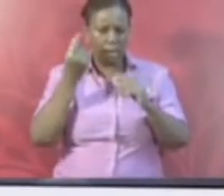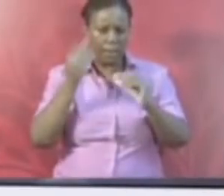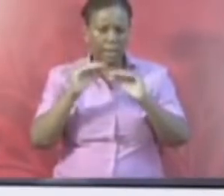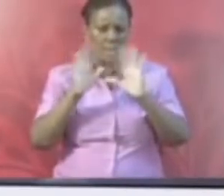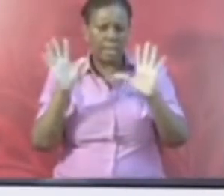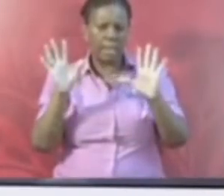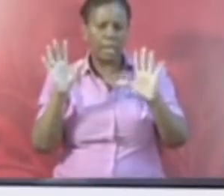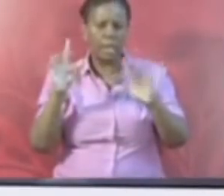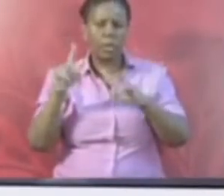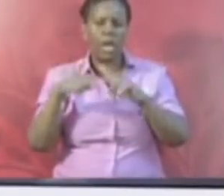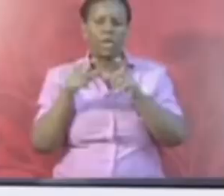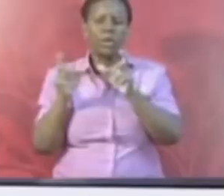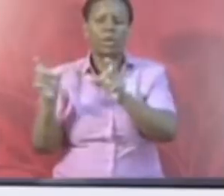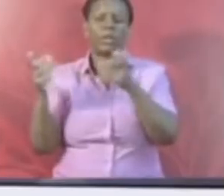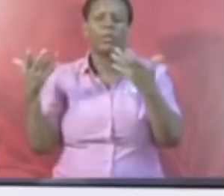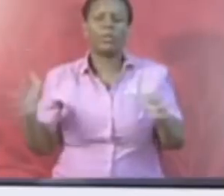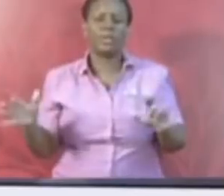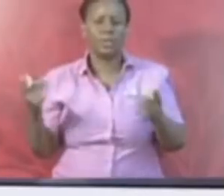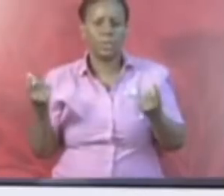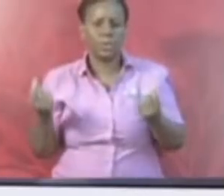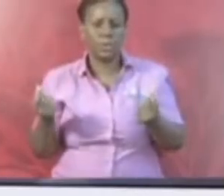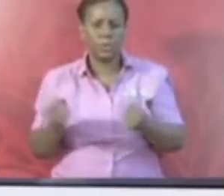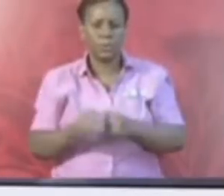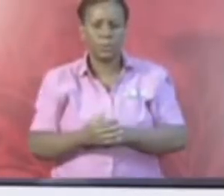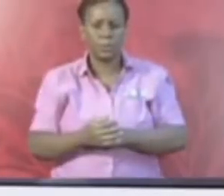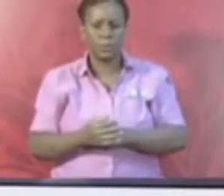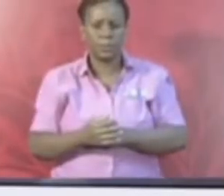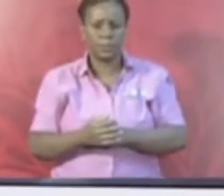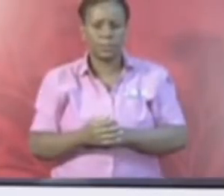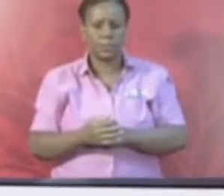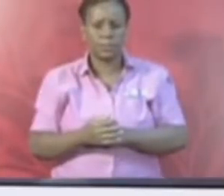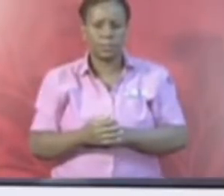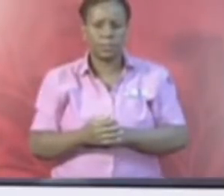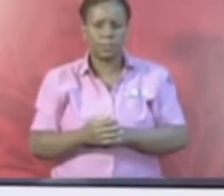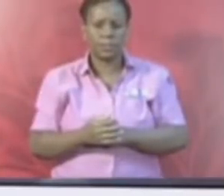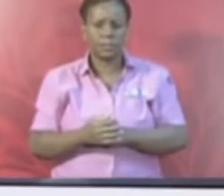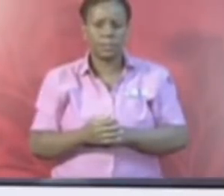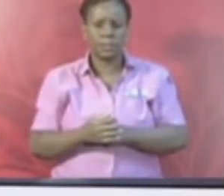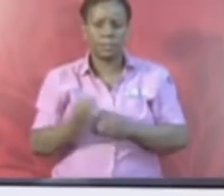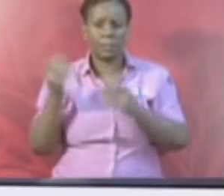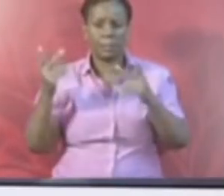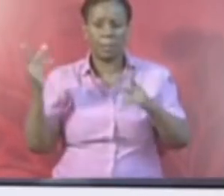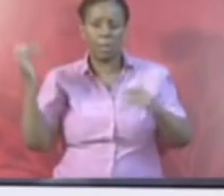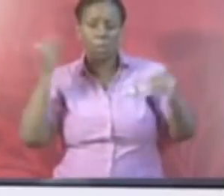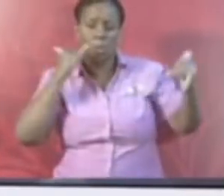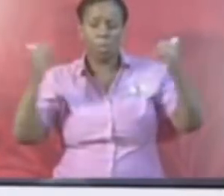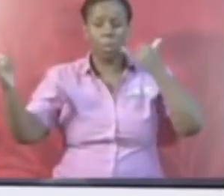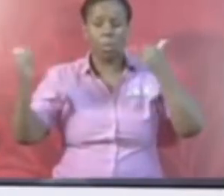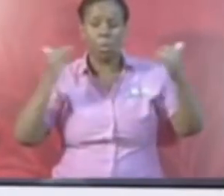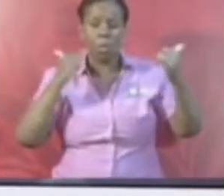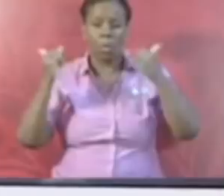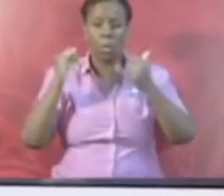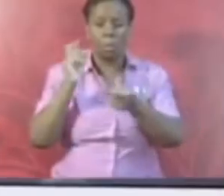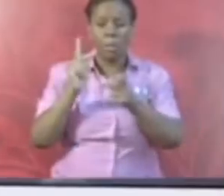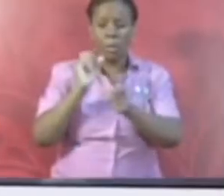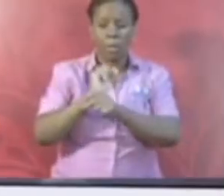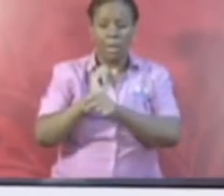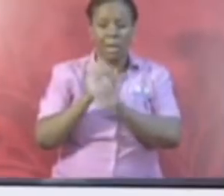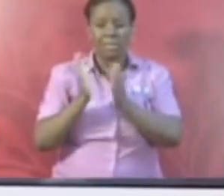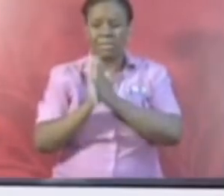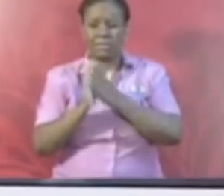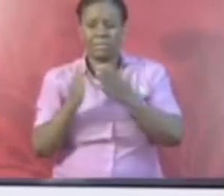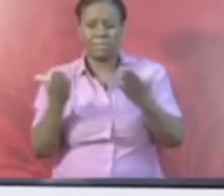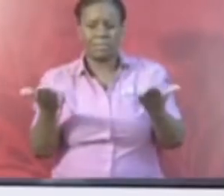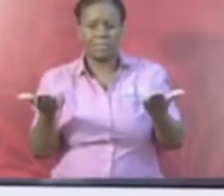an end, we have been inundated at the ministry, at the CMOH offices, with requests from employers to give